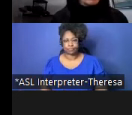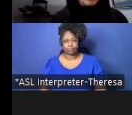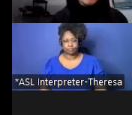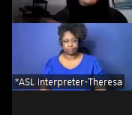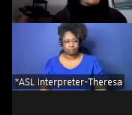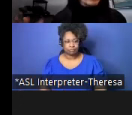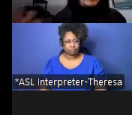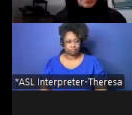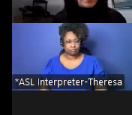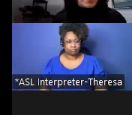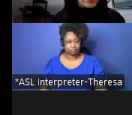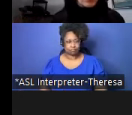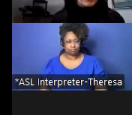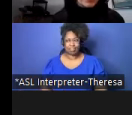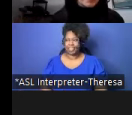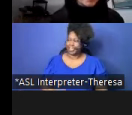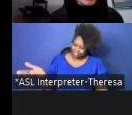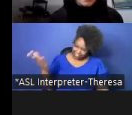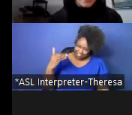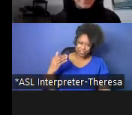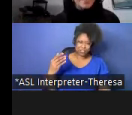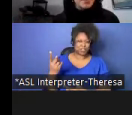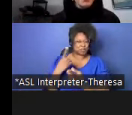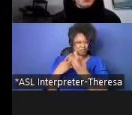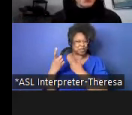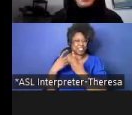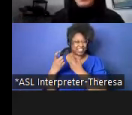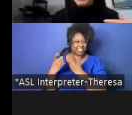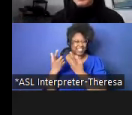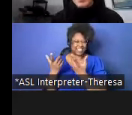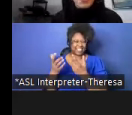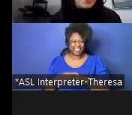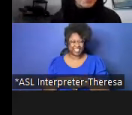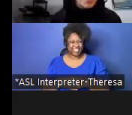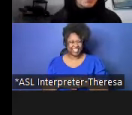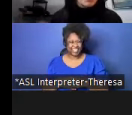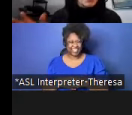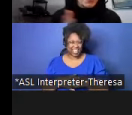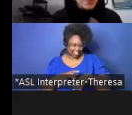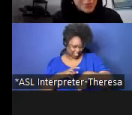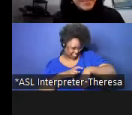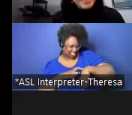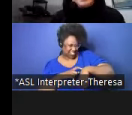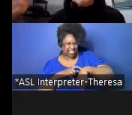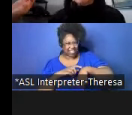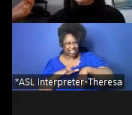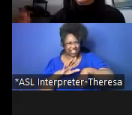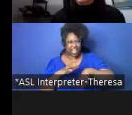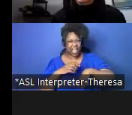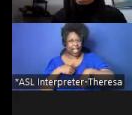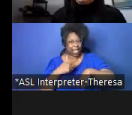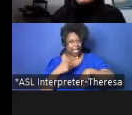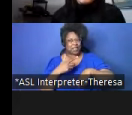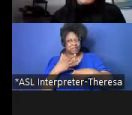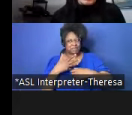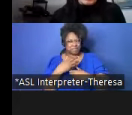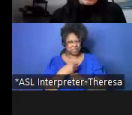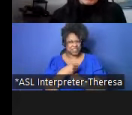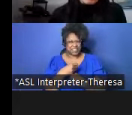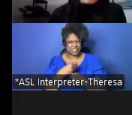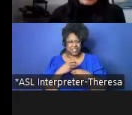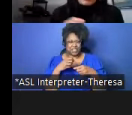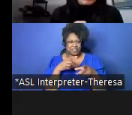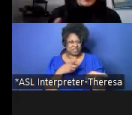Yeah. And feel free to pop in with questions that you might have. You know, we'll just, in the interest of time, we're sort of breezing through, but